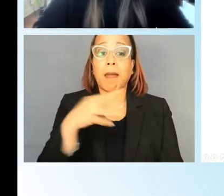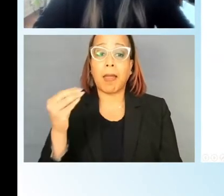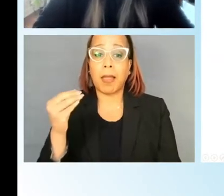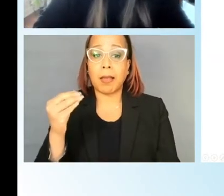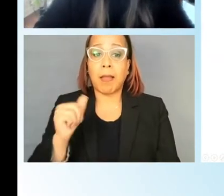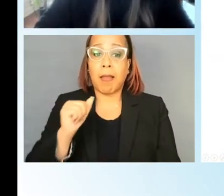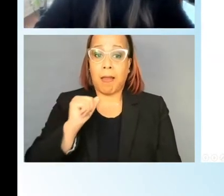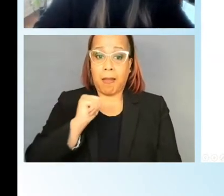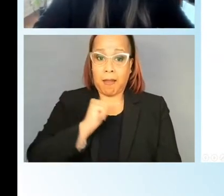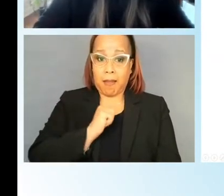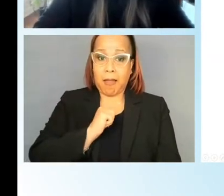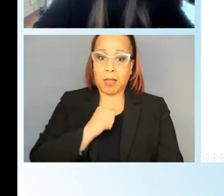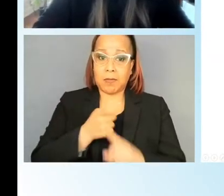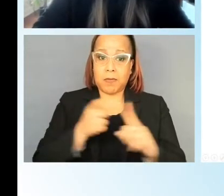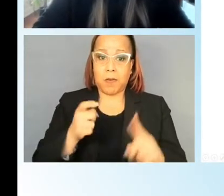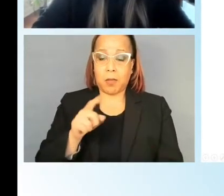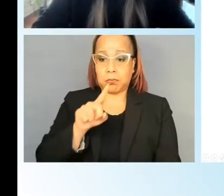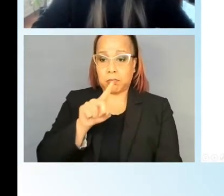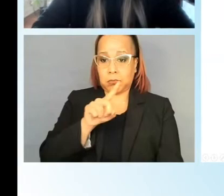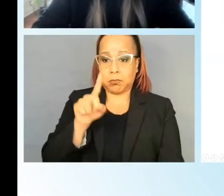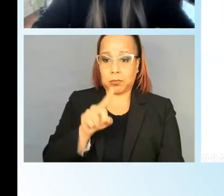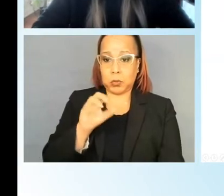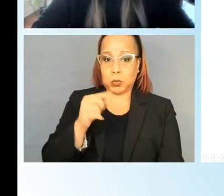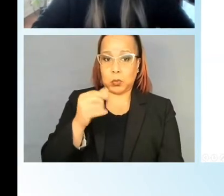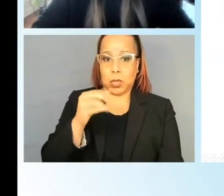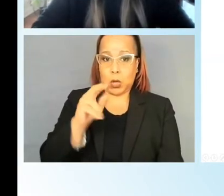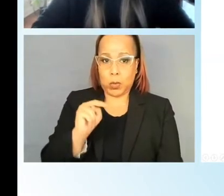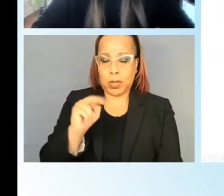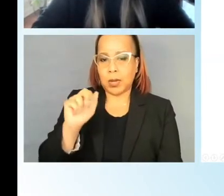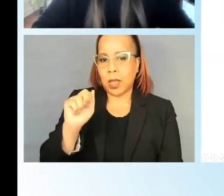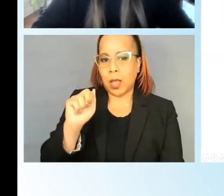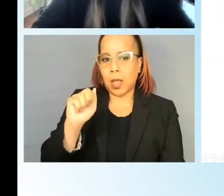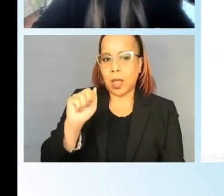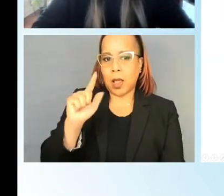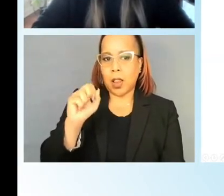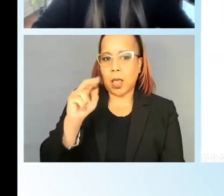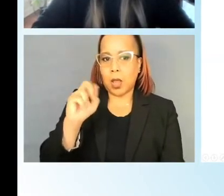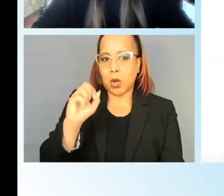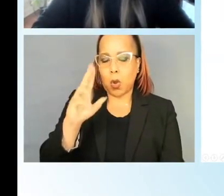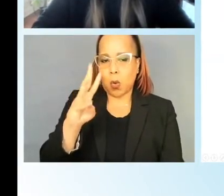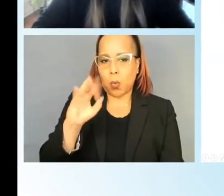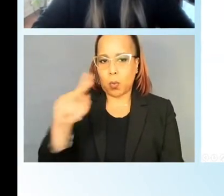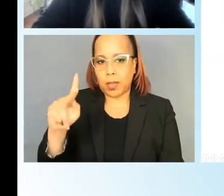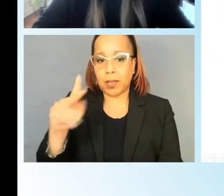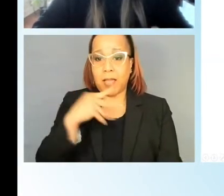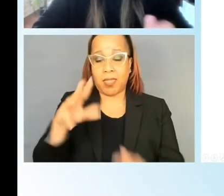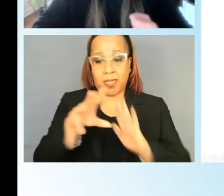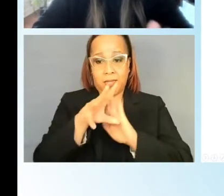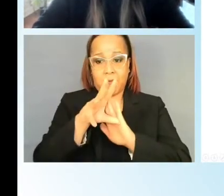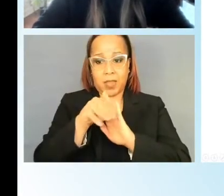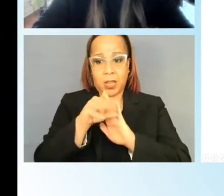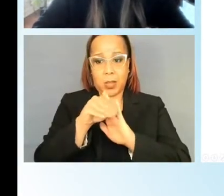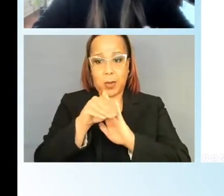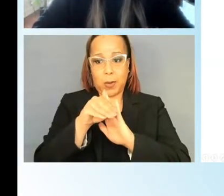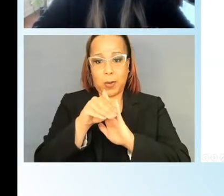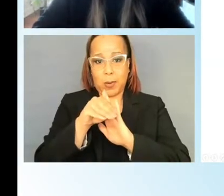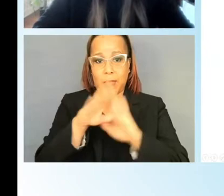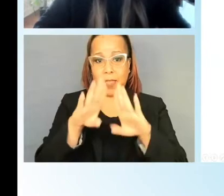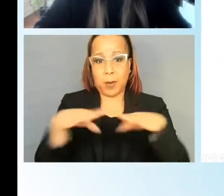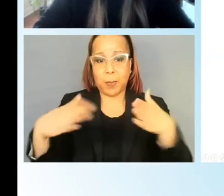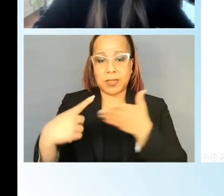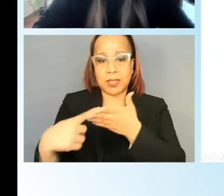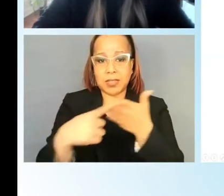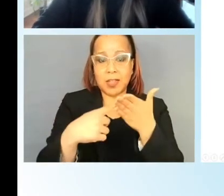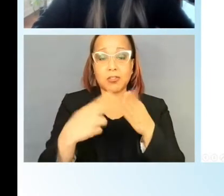to you from Zugagawang, Illiniwek. And the video that opened up this discussion called